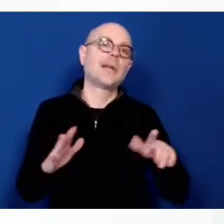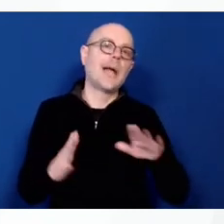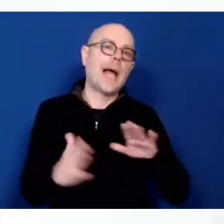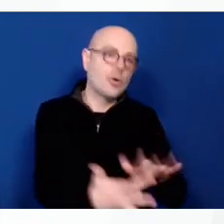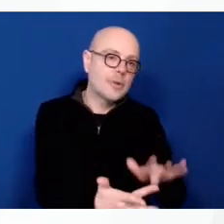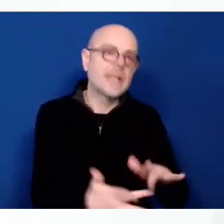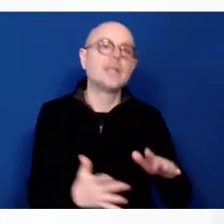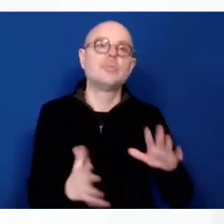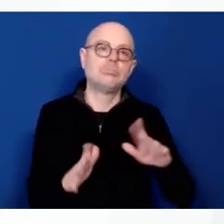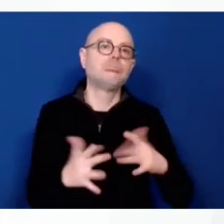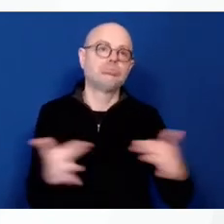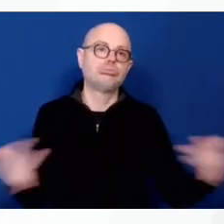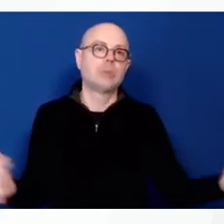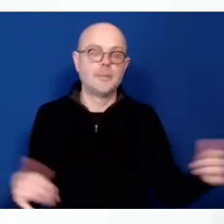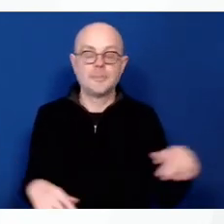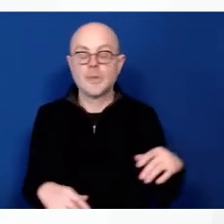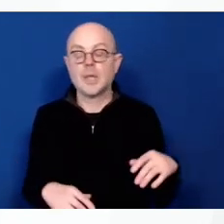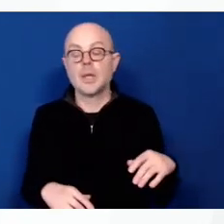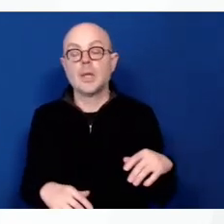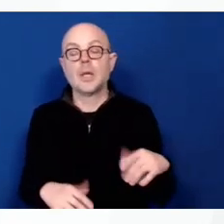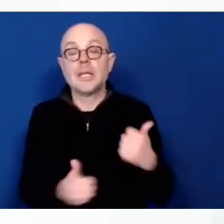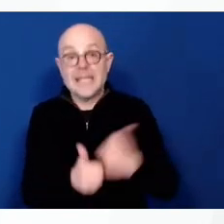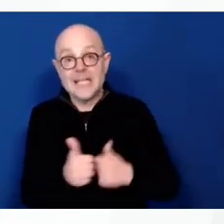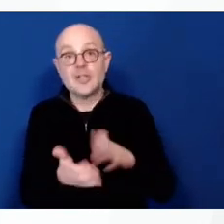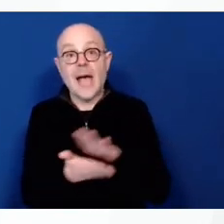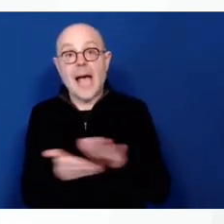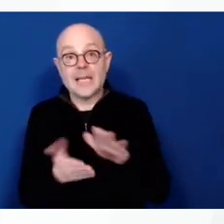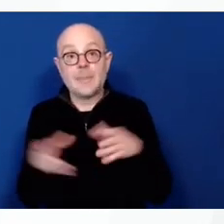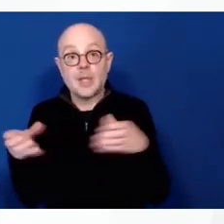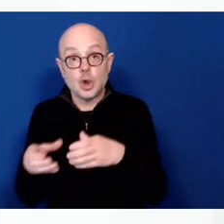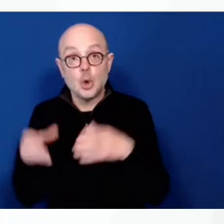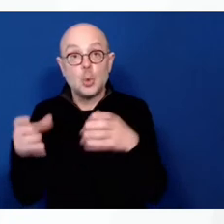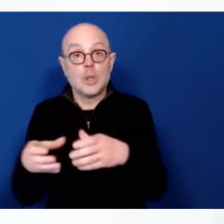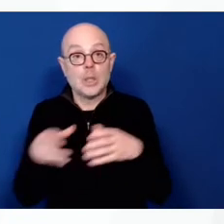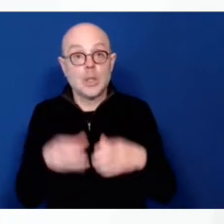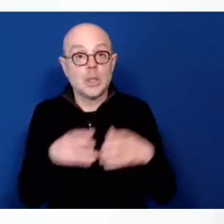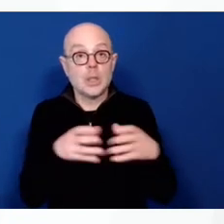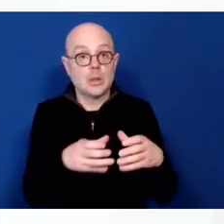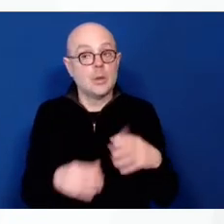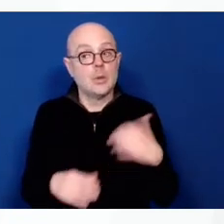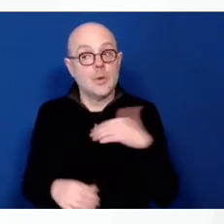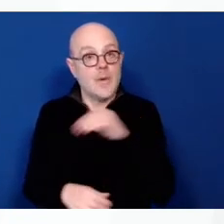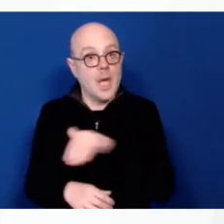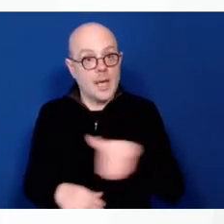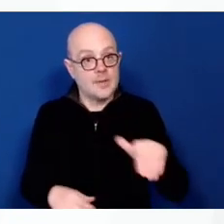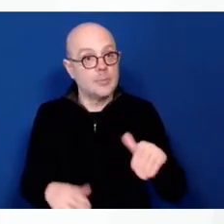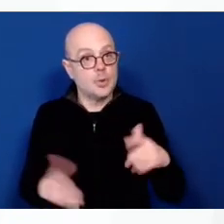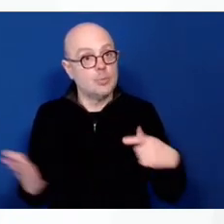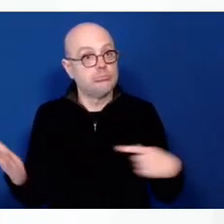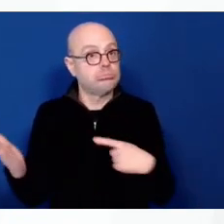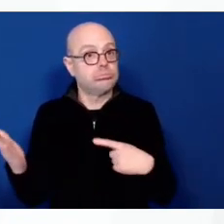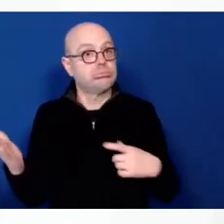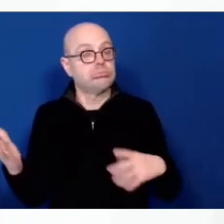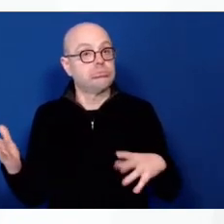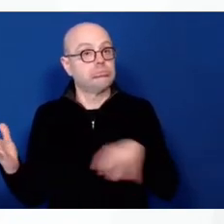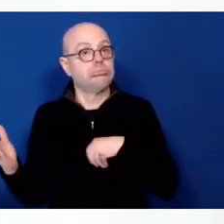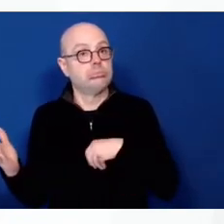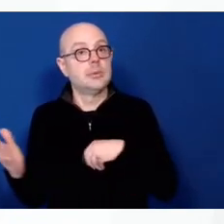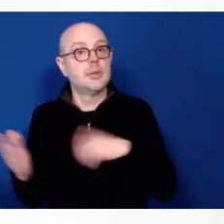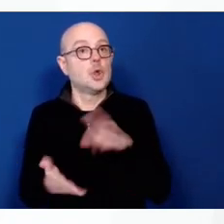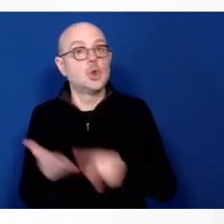For the academic units have been asked to align with this diversity blueprint, which I believe you can easily find